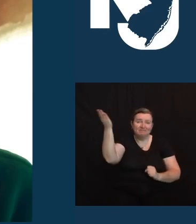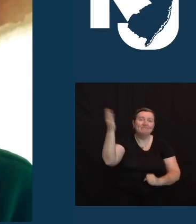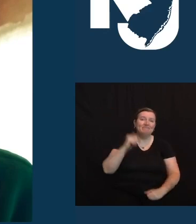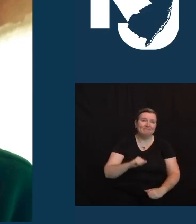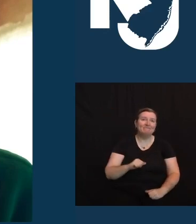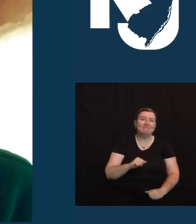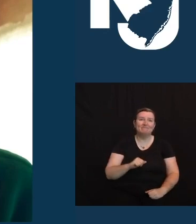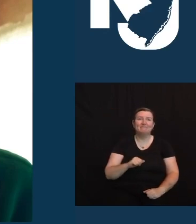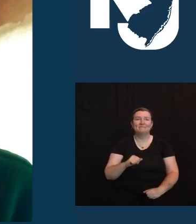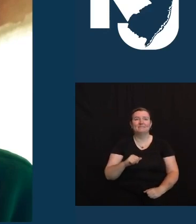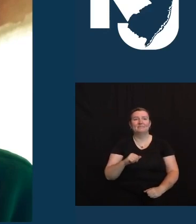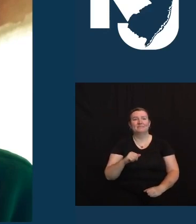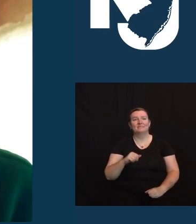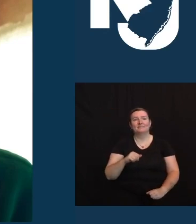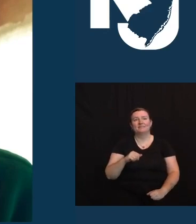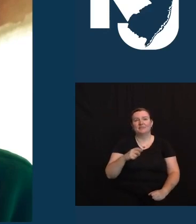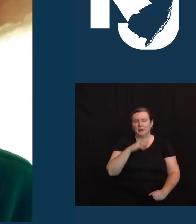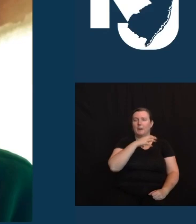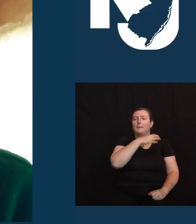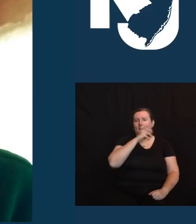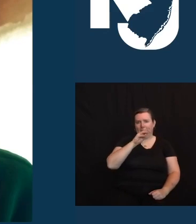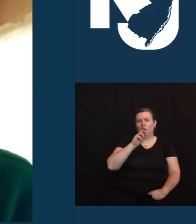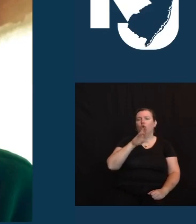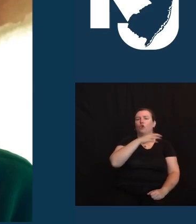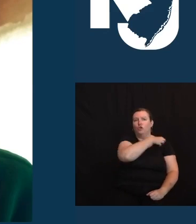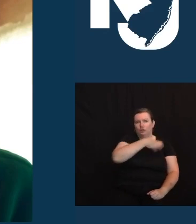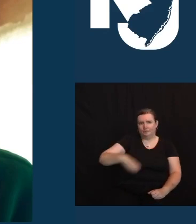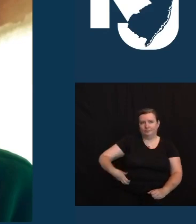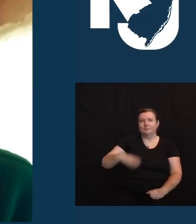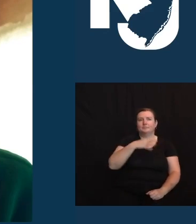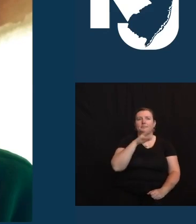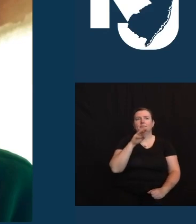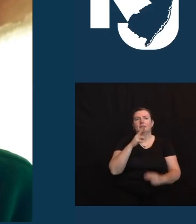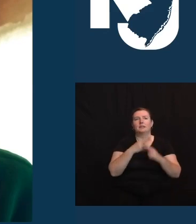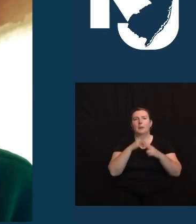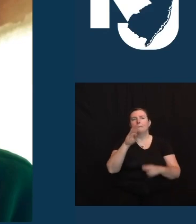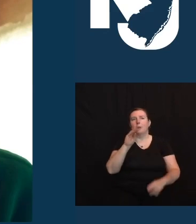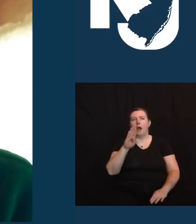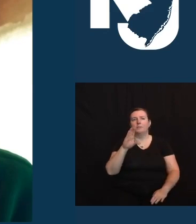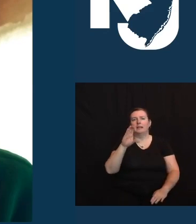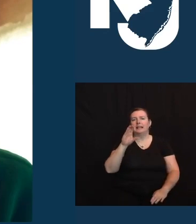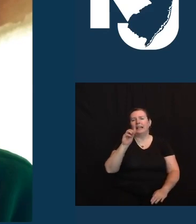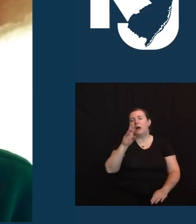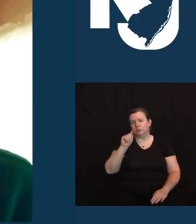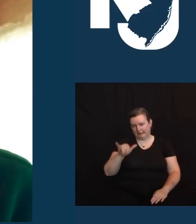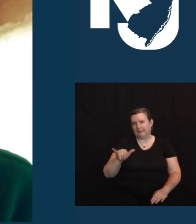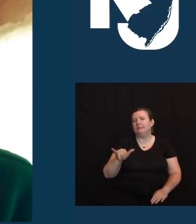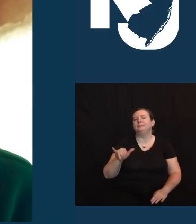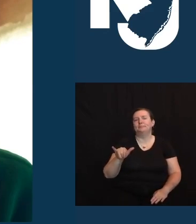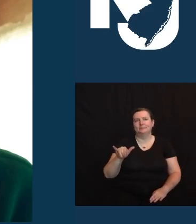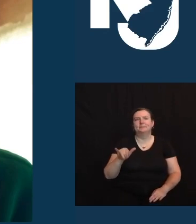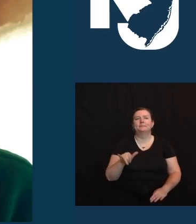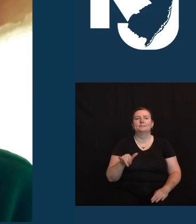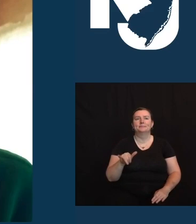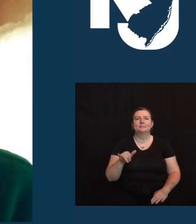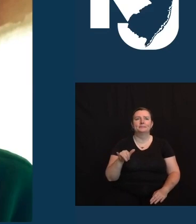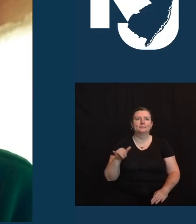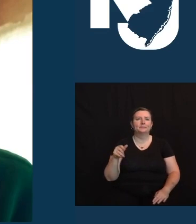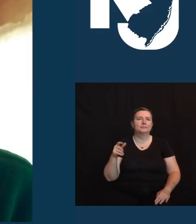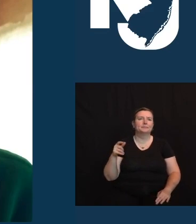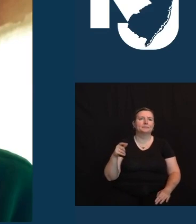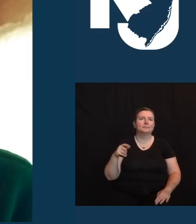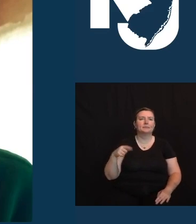Award from my dear friend Madison Mayor Bob Connolly. And on Monday, Bob led the Borough Council in a moment of silence